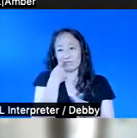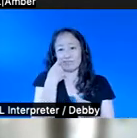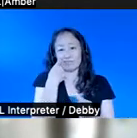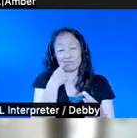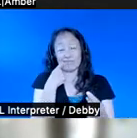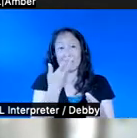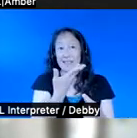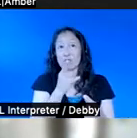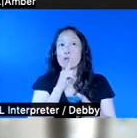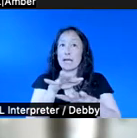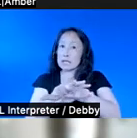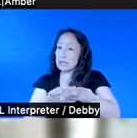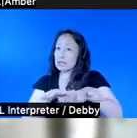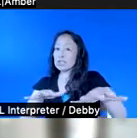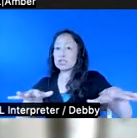about that.